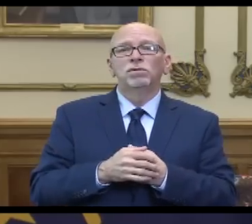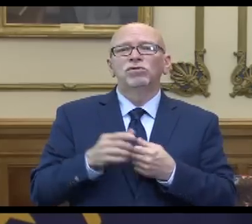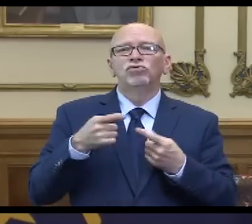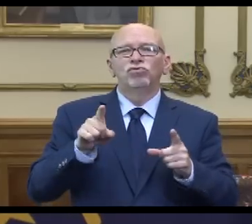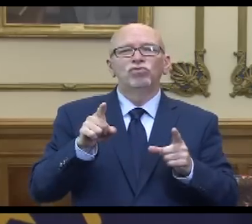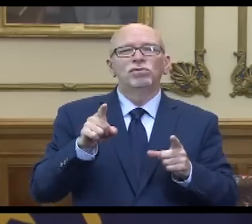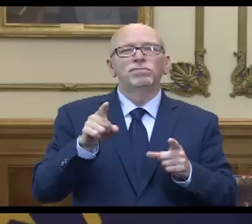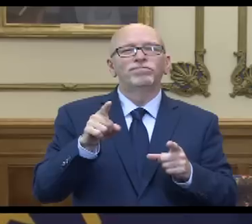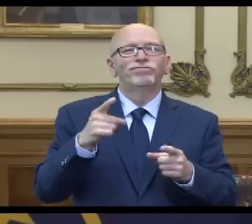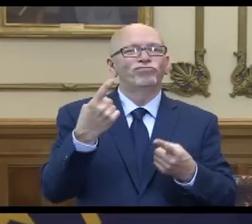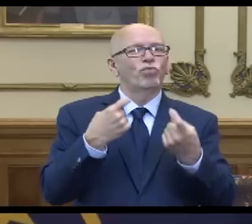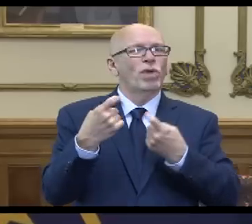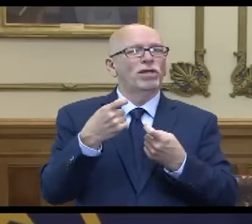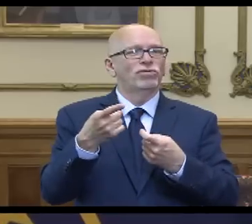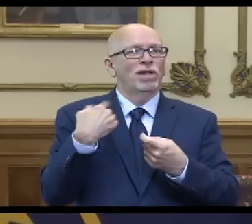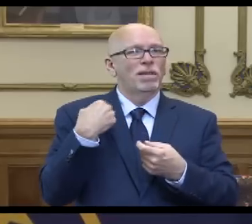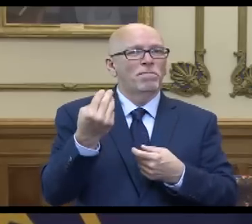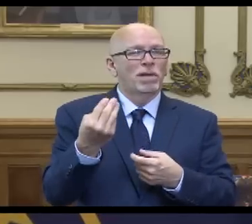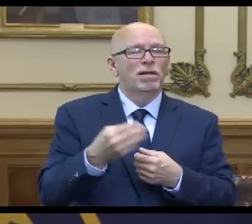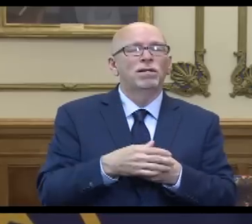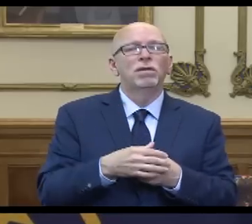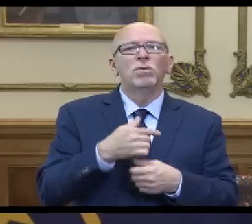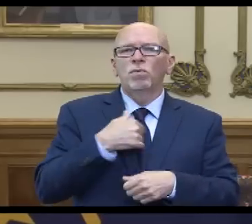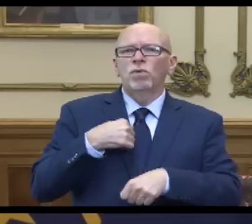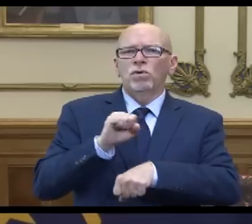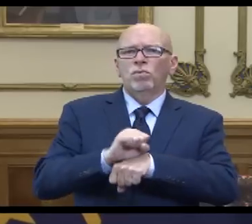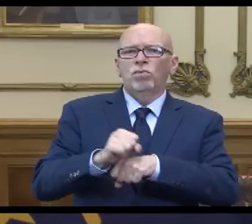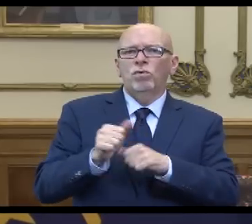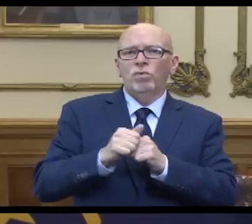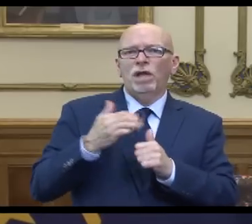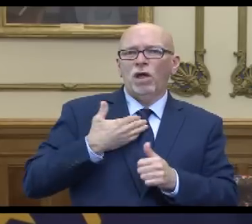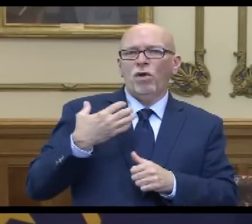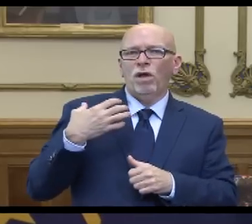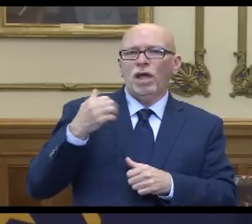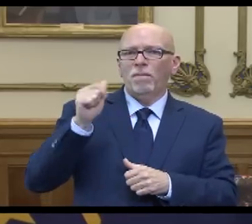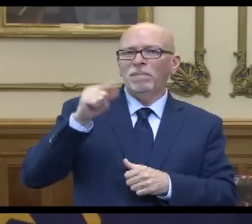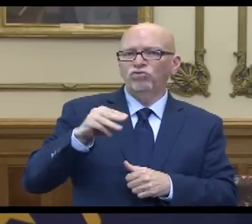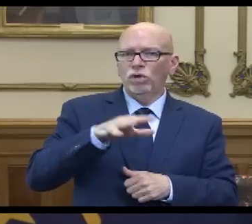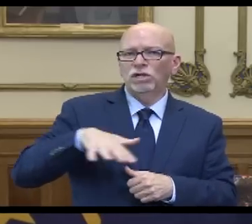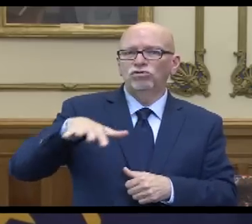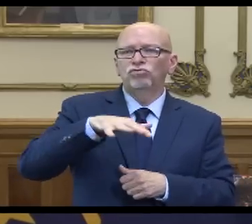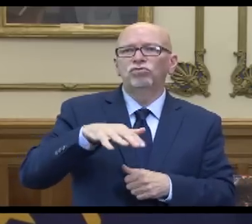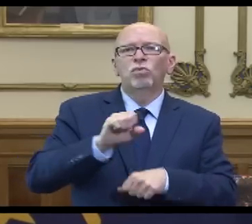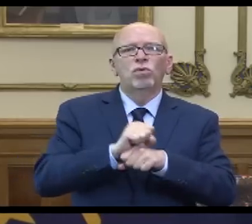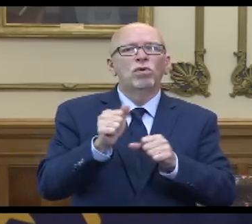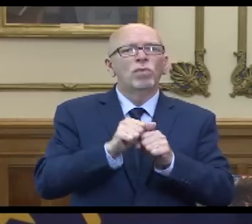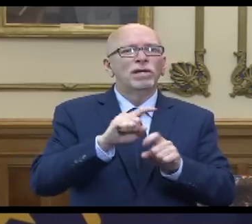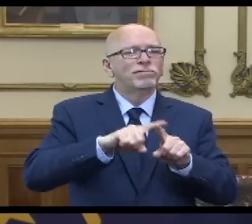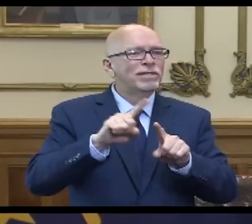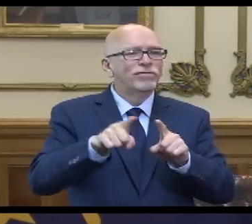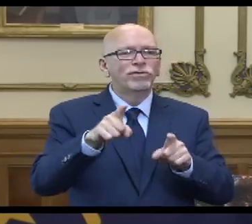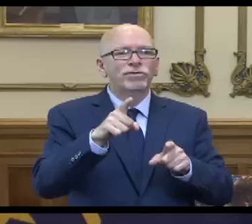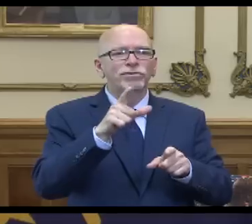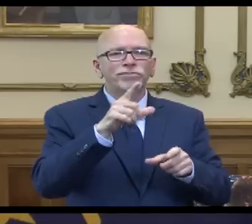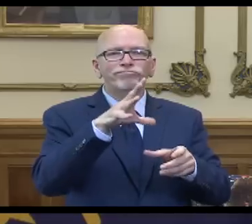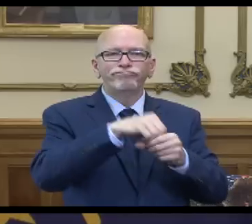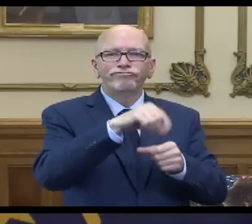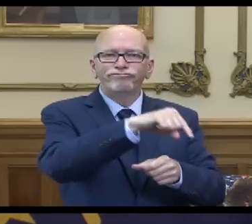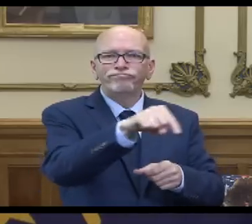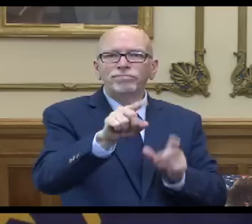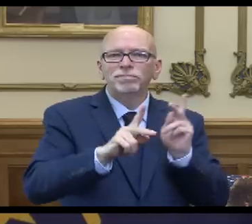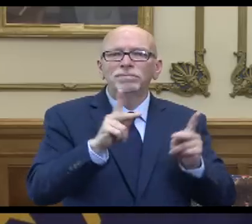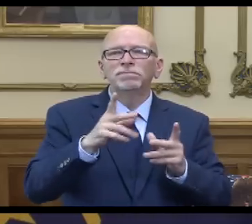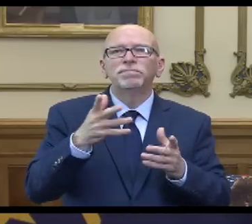this Q&A portion, we're working with our administration. We're working with stakeholders around the state. This is